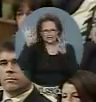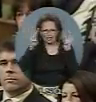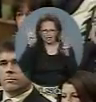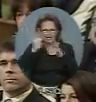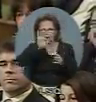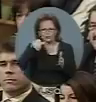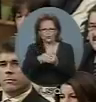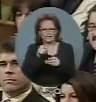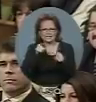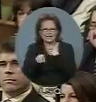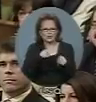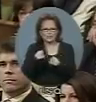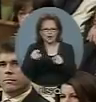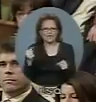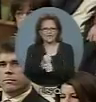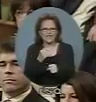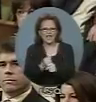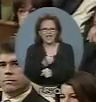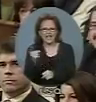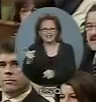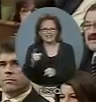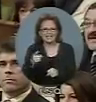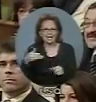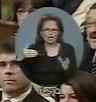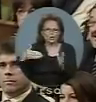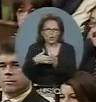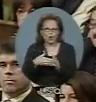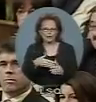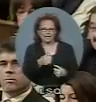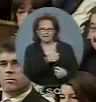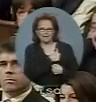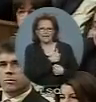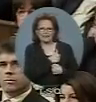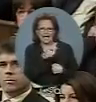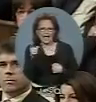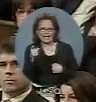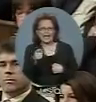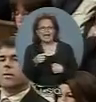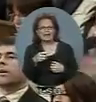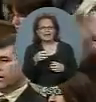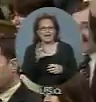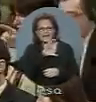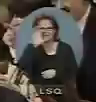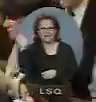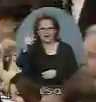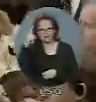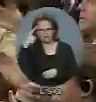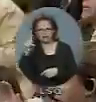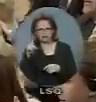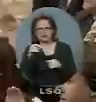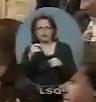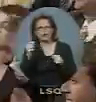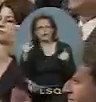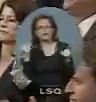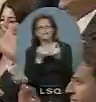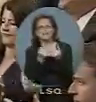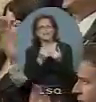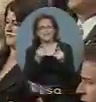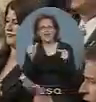military as they fight these fanatics and killers that are called the Taliban. It is a disgrace, Mr. Speaker.